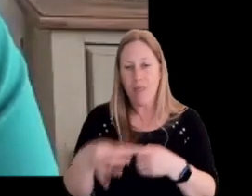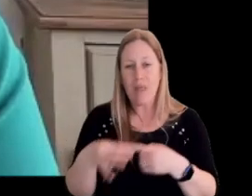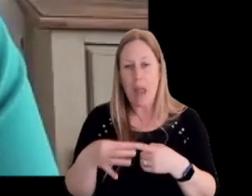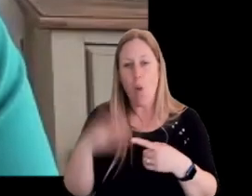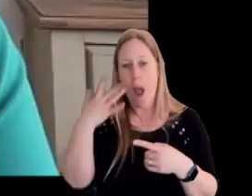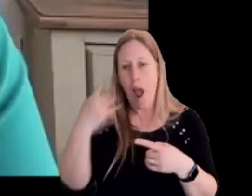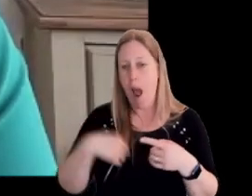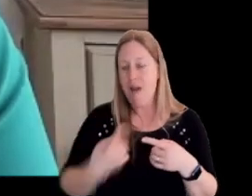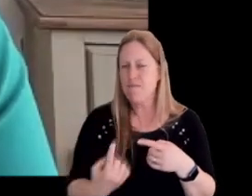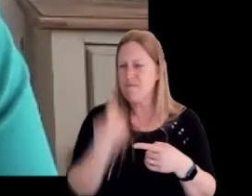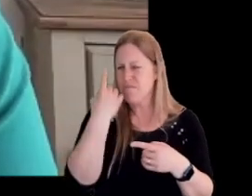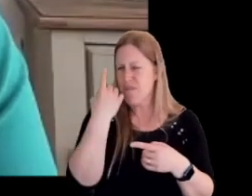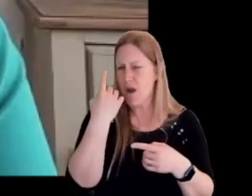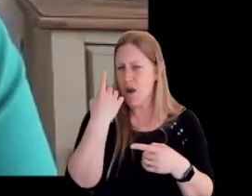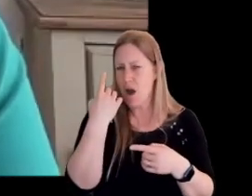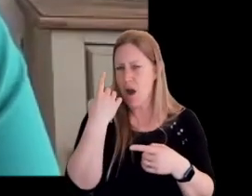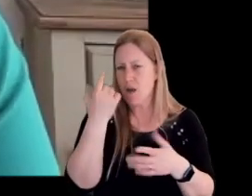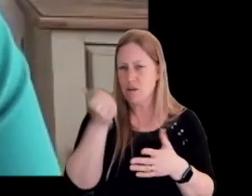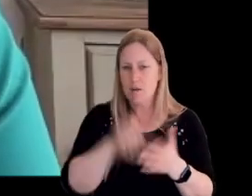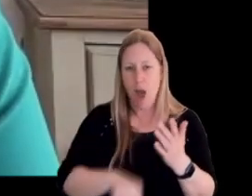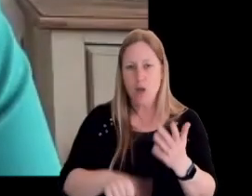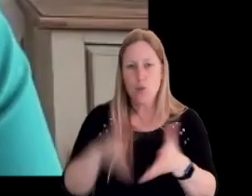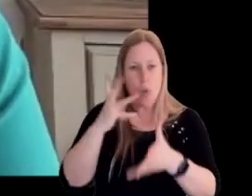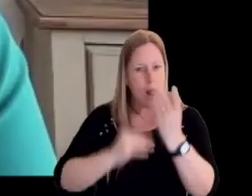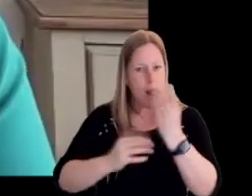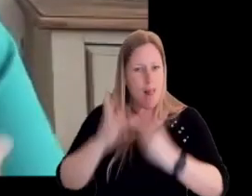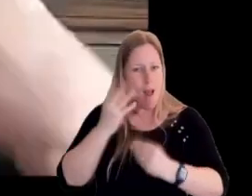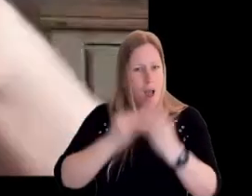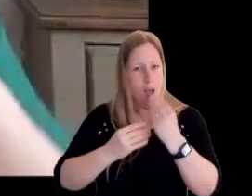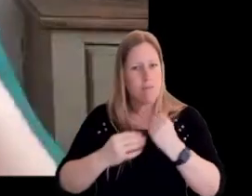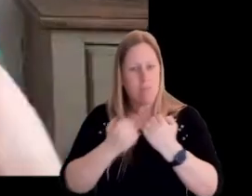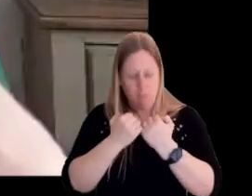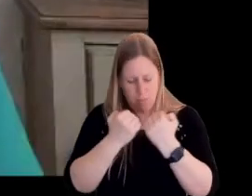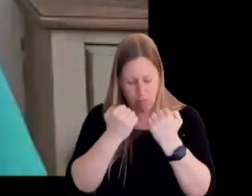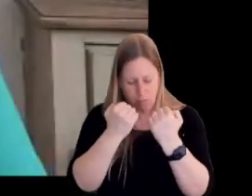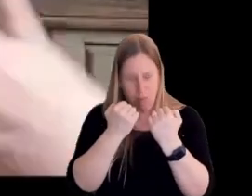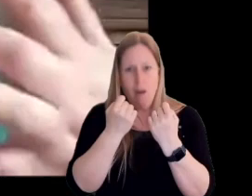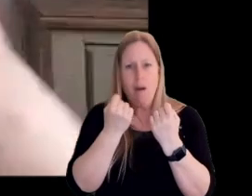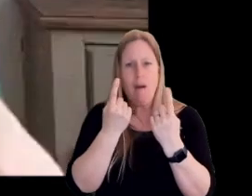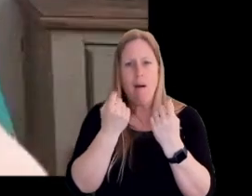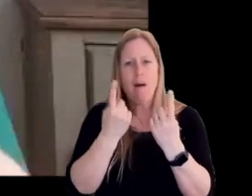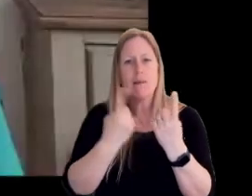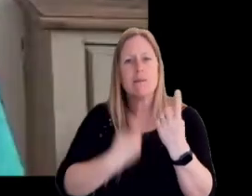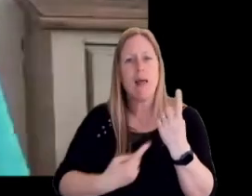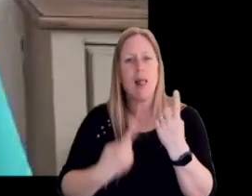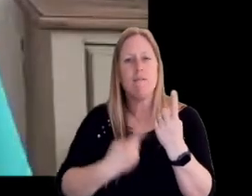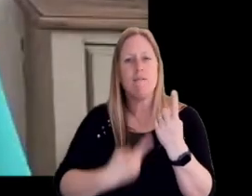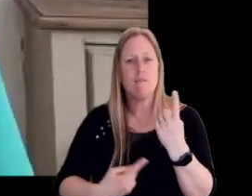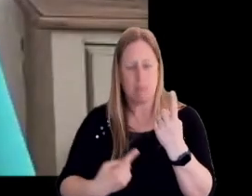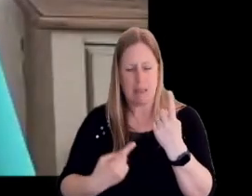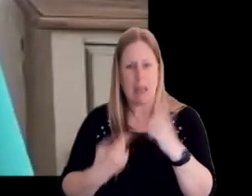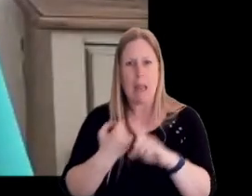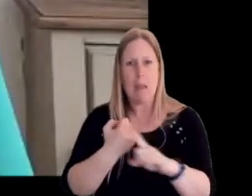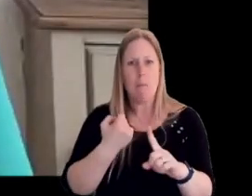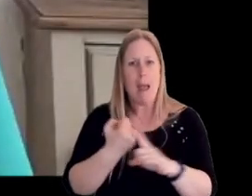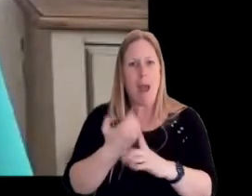I first started to learn about myself and how it affects me, is